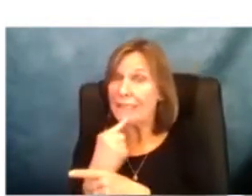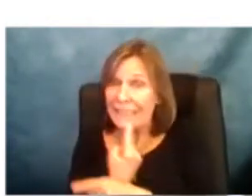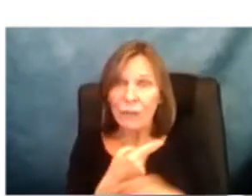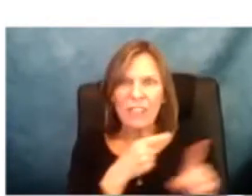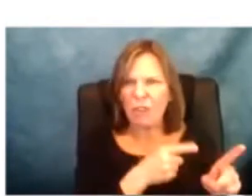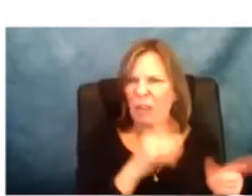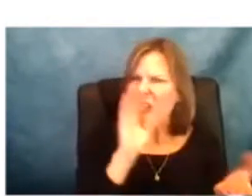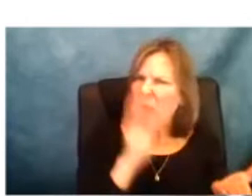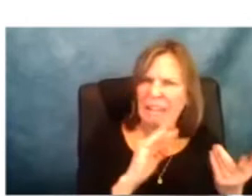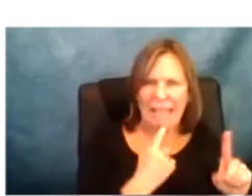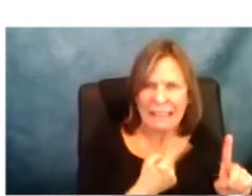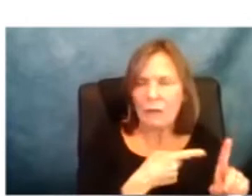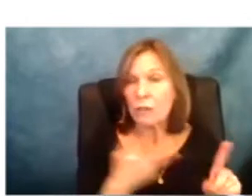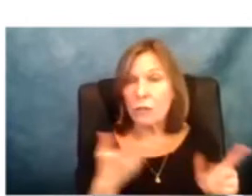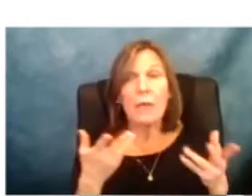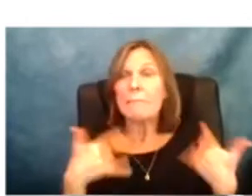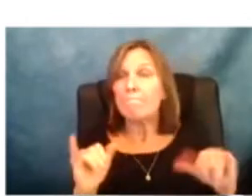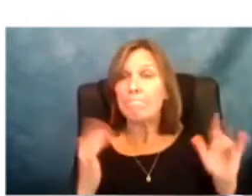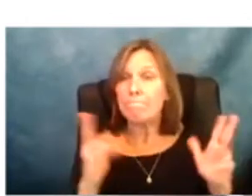dying. And I think